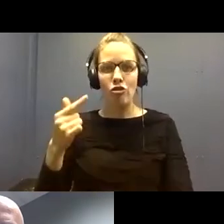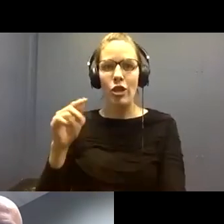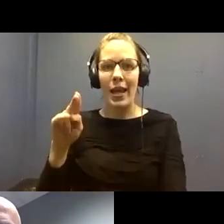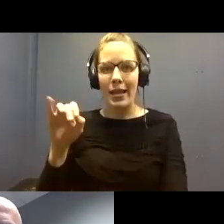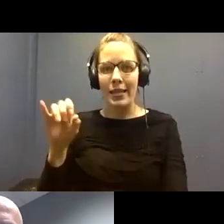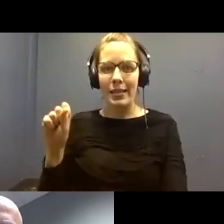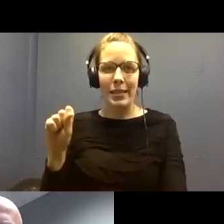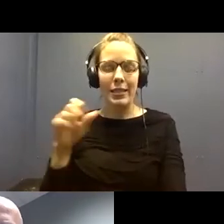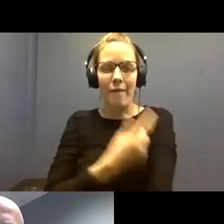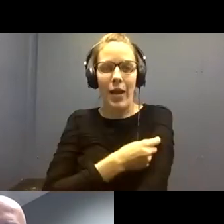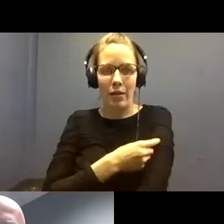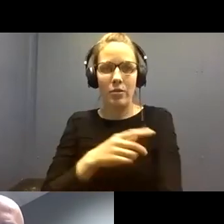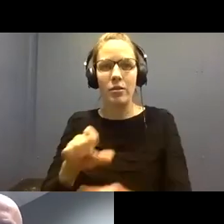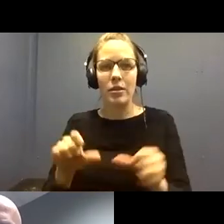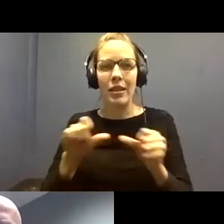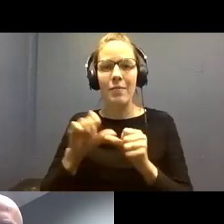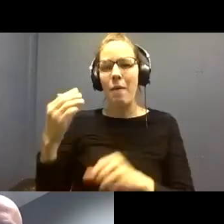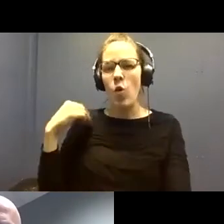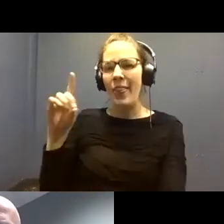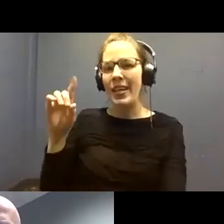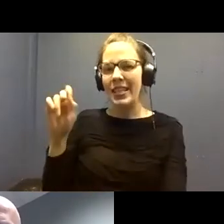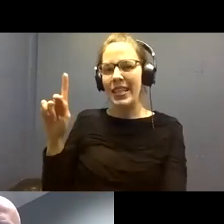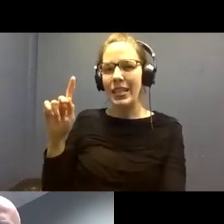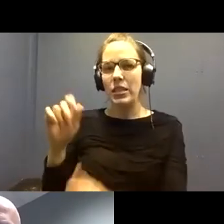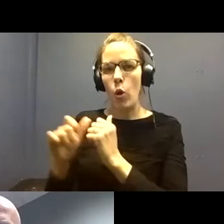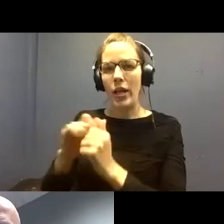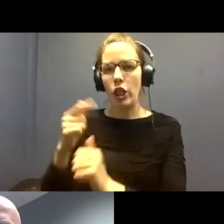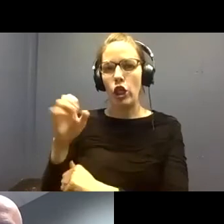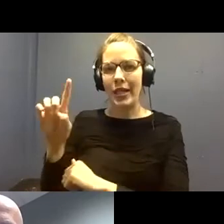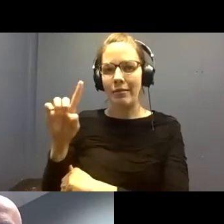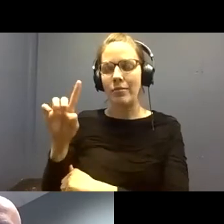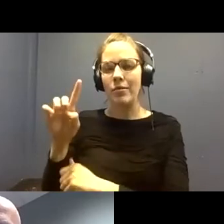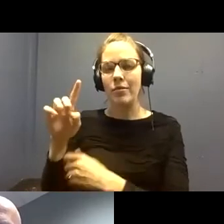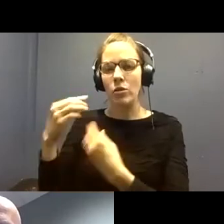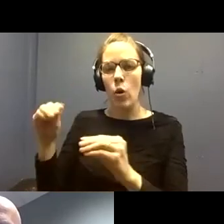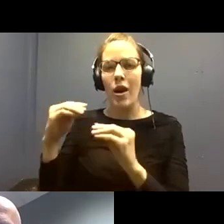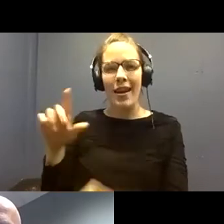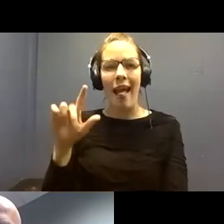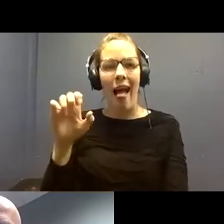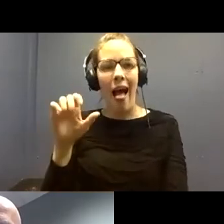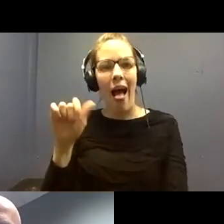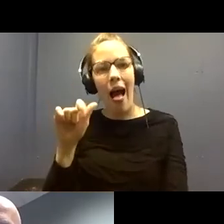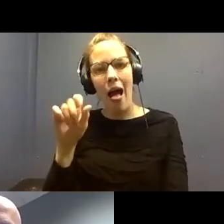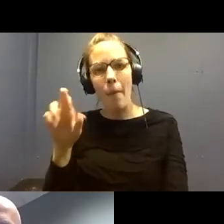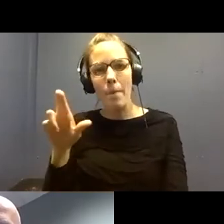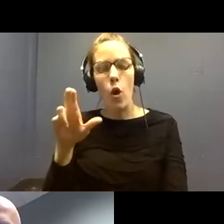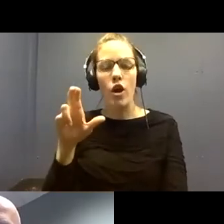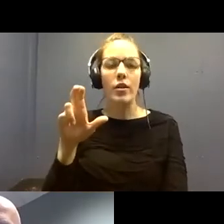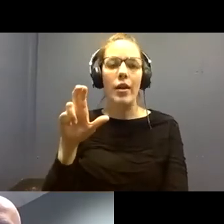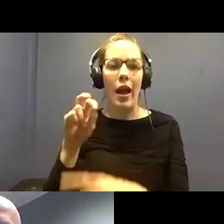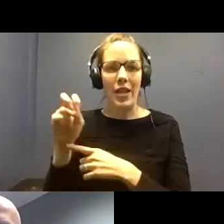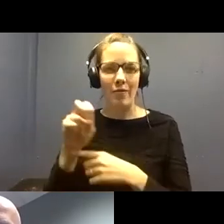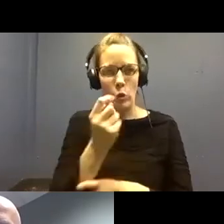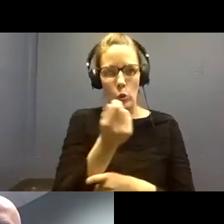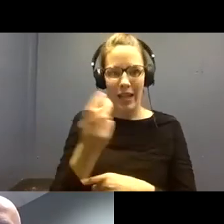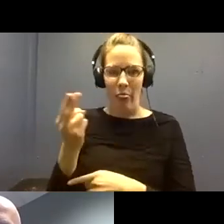the former Dick's Sporting Goods building on Elmore Avenue in Davenport is taking walk-ins on Tuesday and